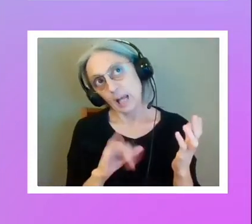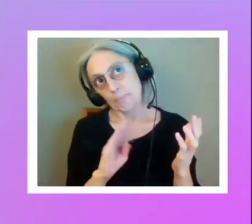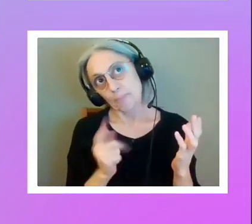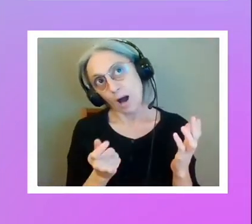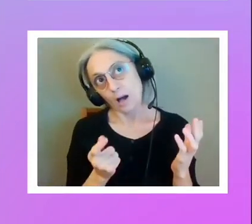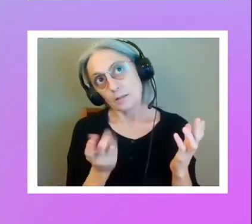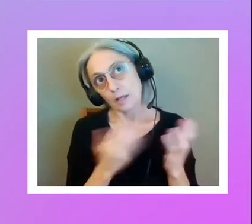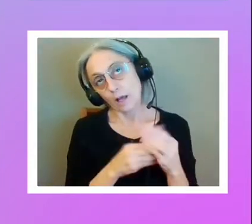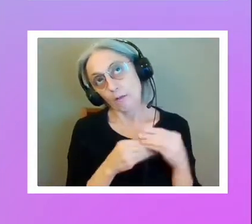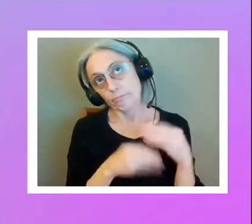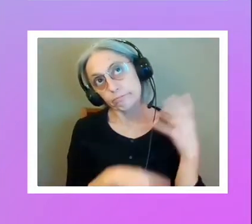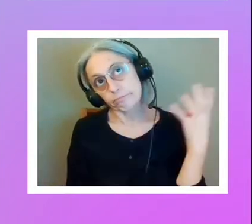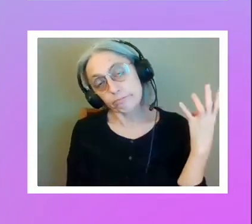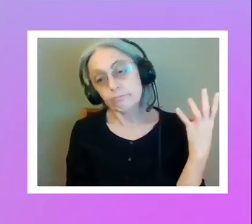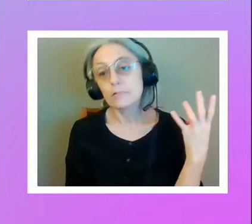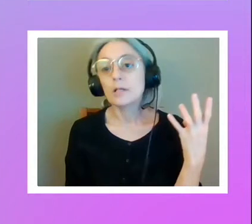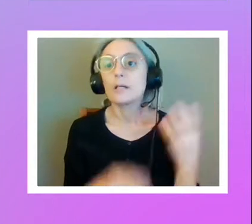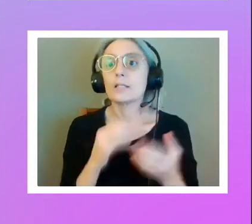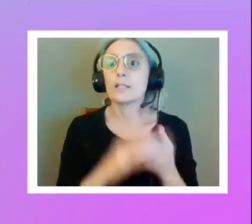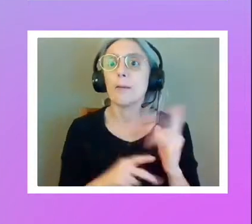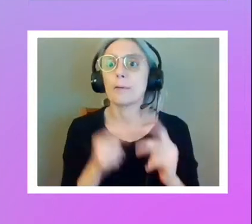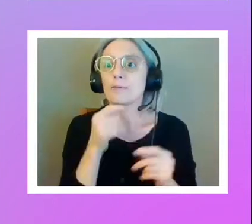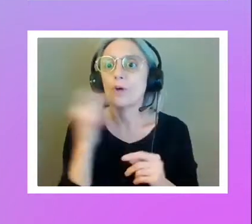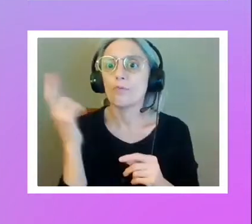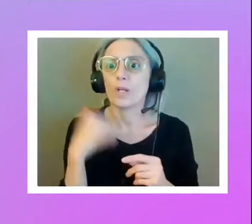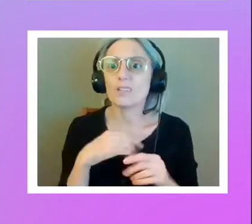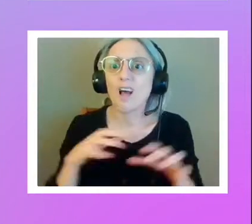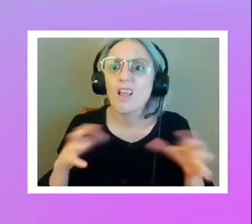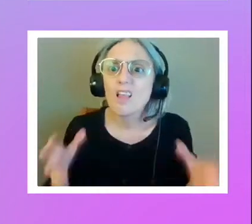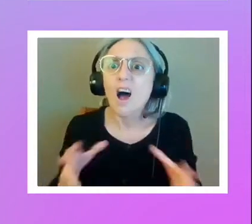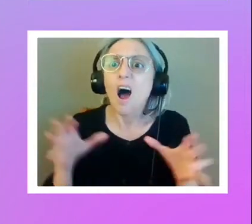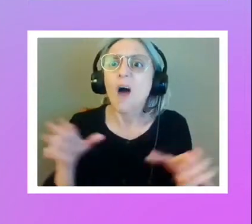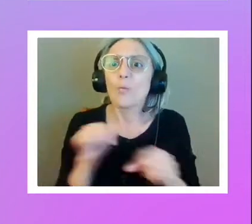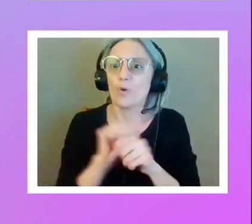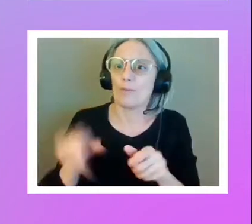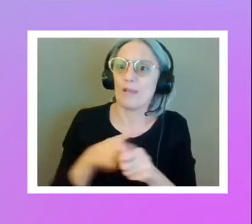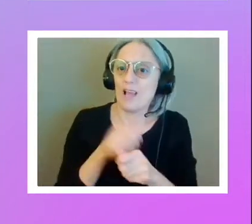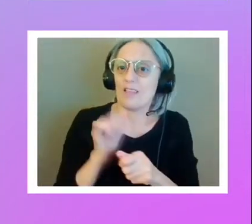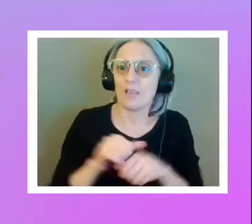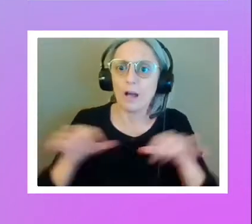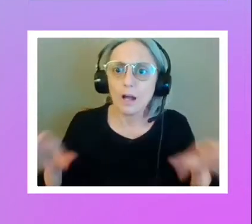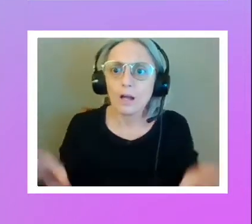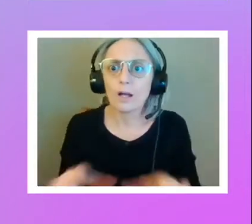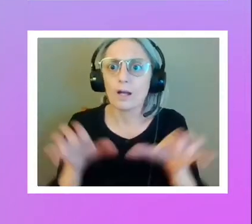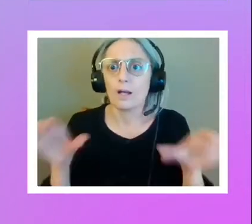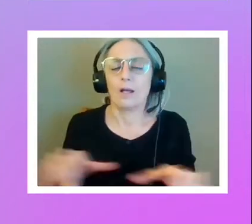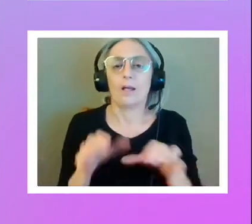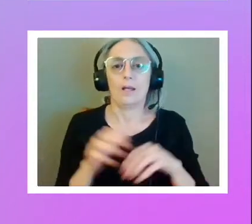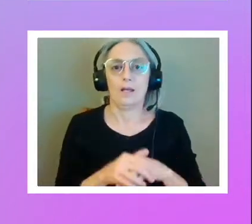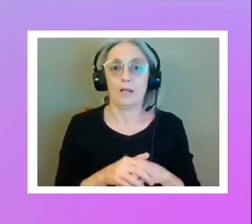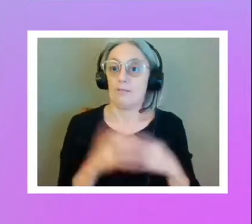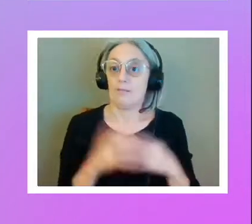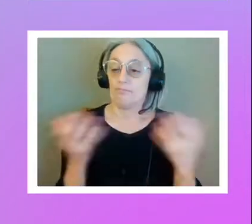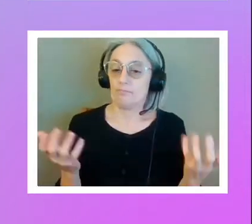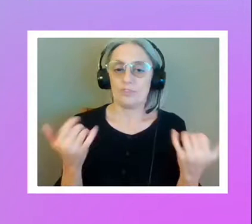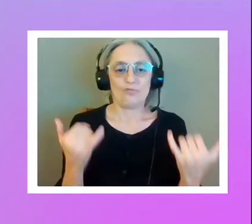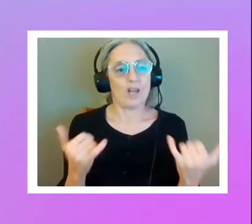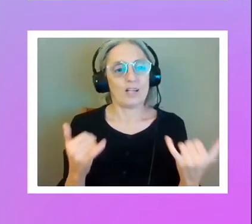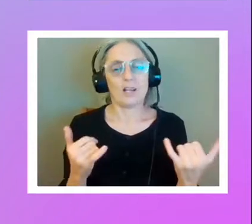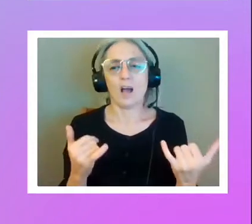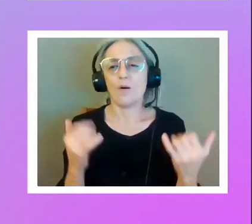so much that goes into it. There is so much that goes into it, particularly because nowadays, everyone is looking on their cell